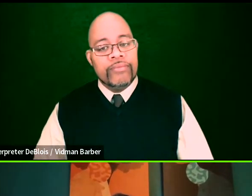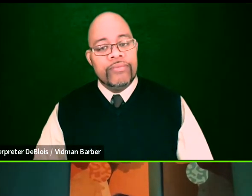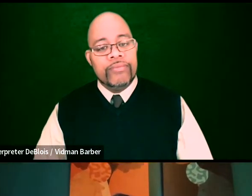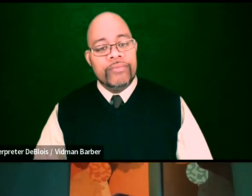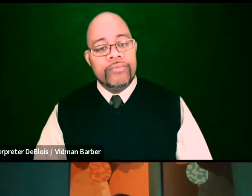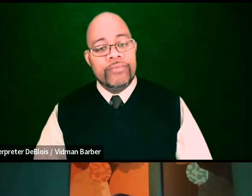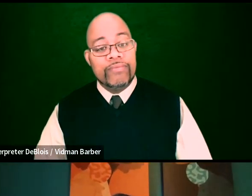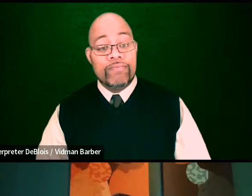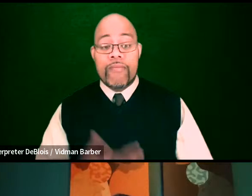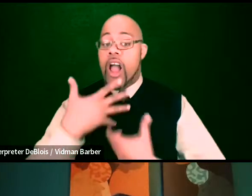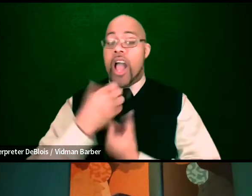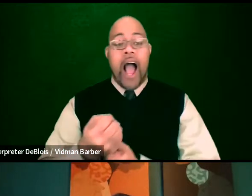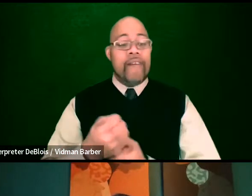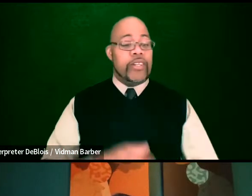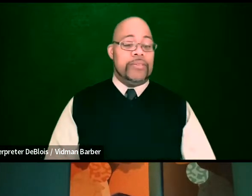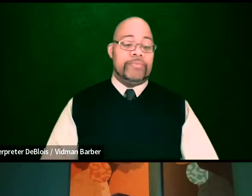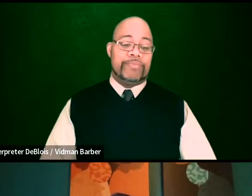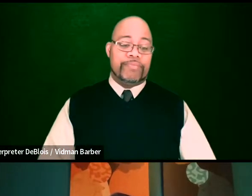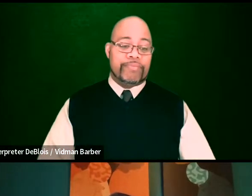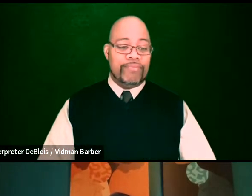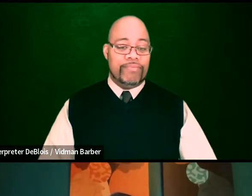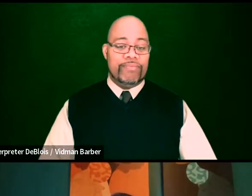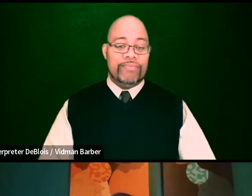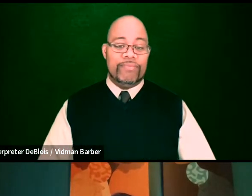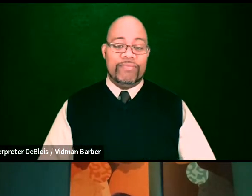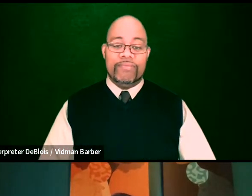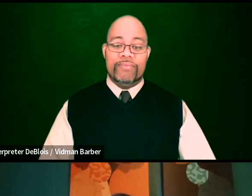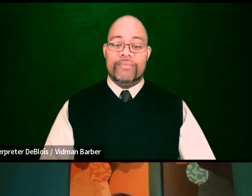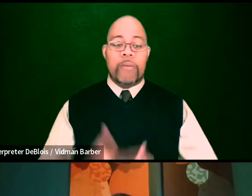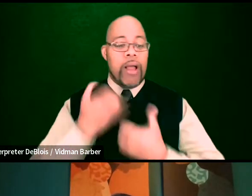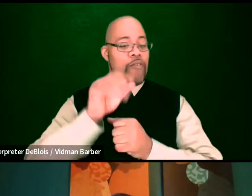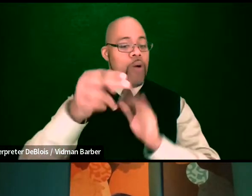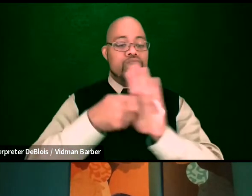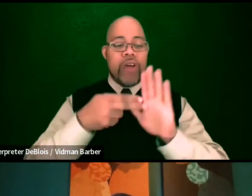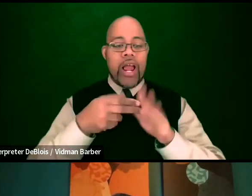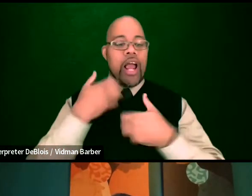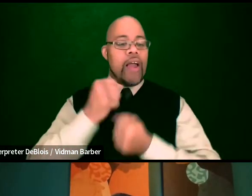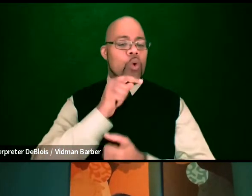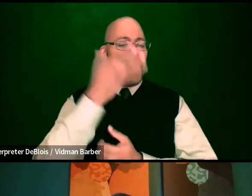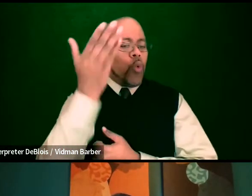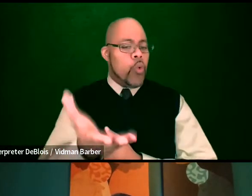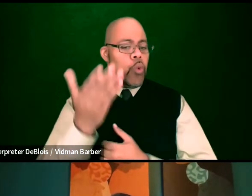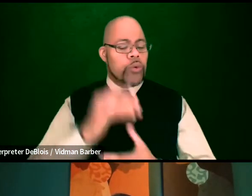And be confident. Just be confident in your brand and be confident in who you are.